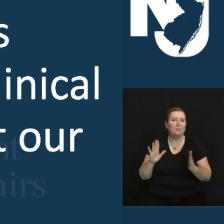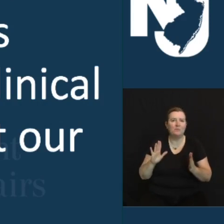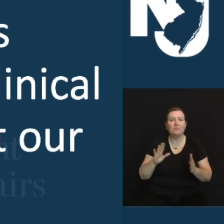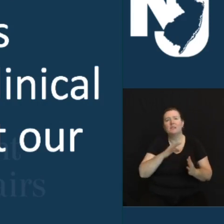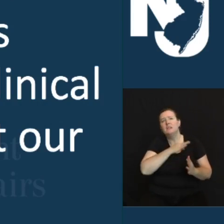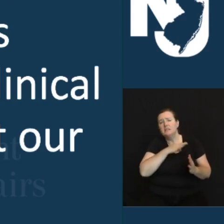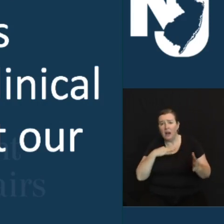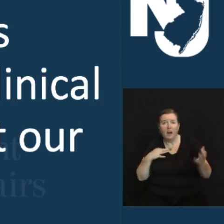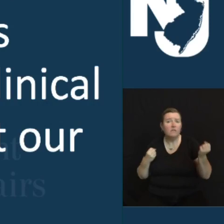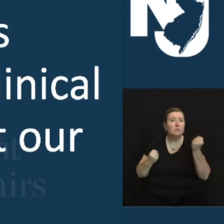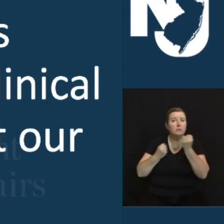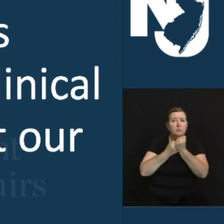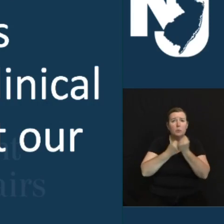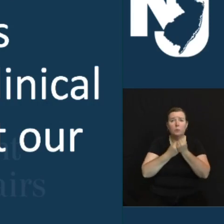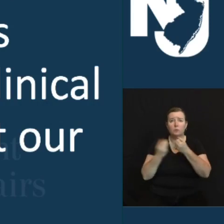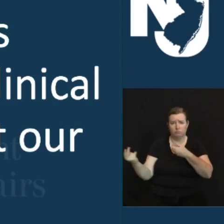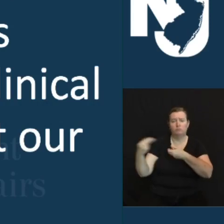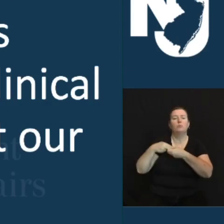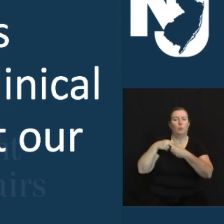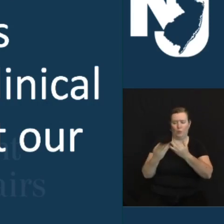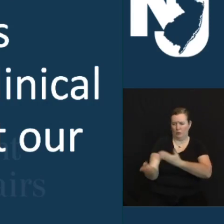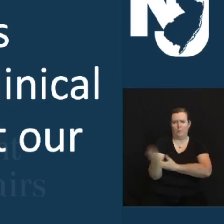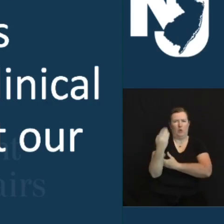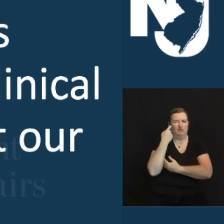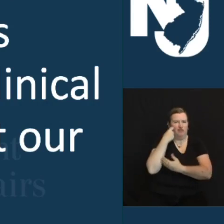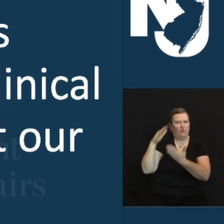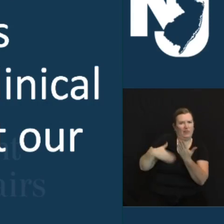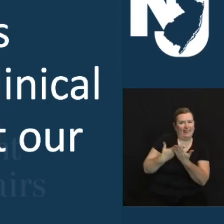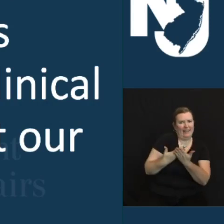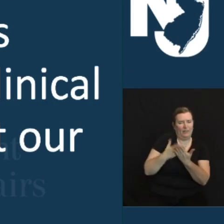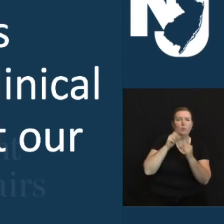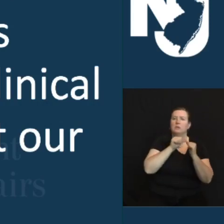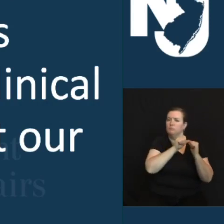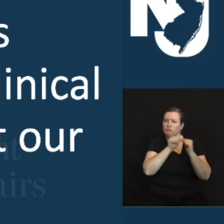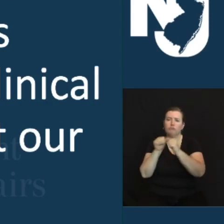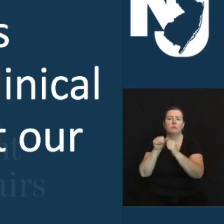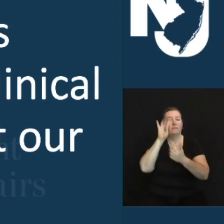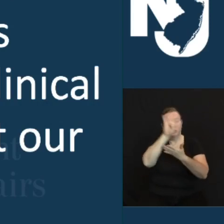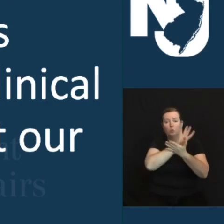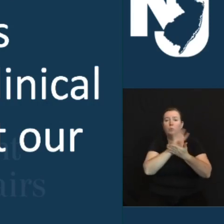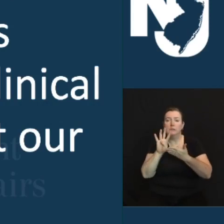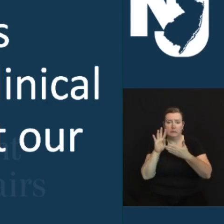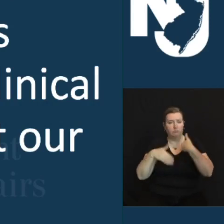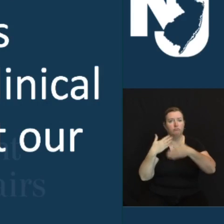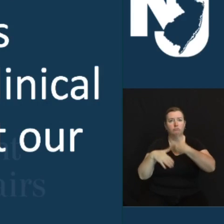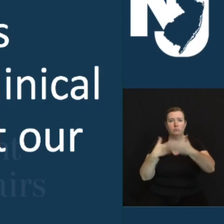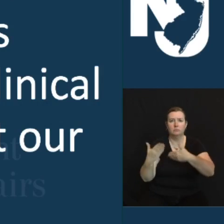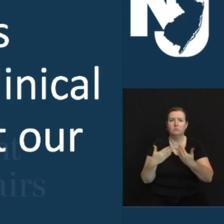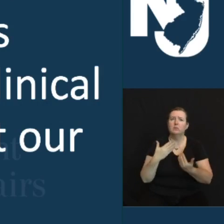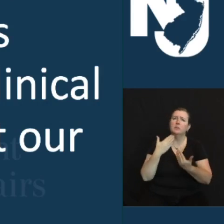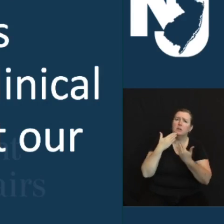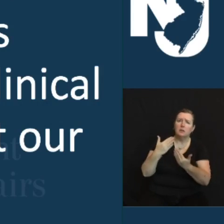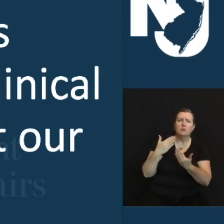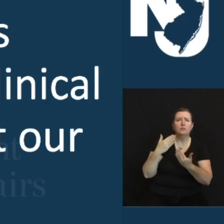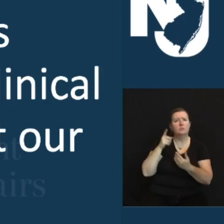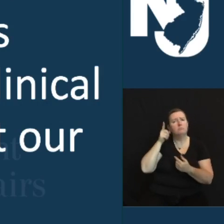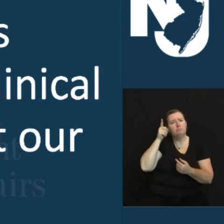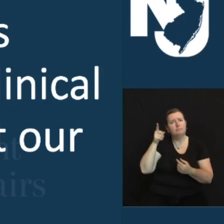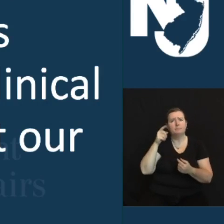and will continue for at least 4 weeks. I want to thank a guy who has been there consistently for us over these past 8